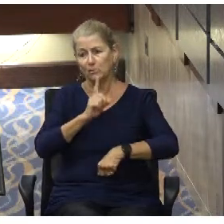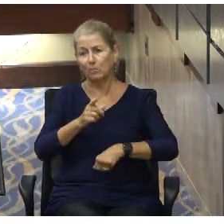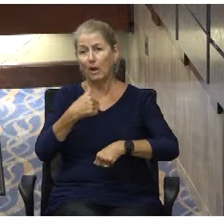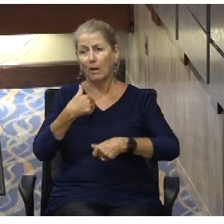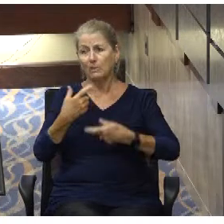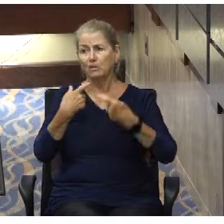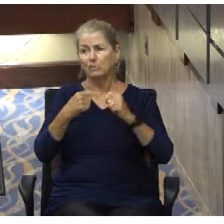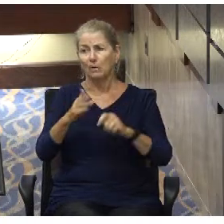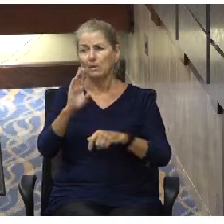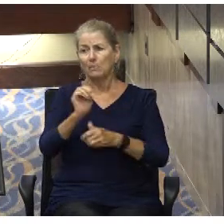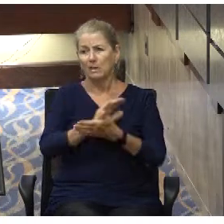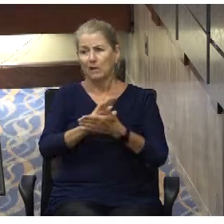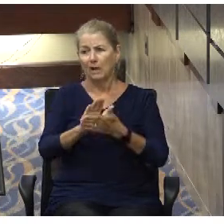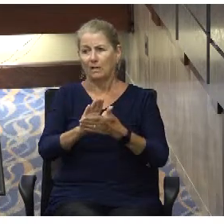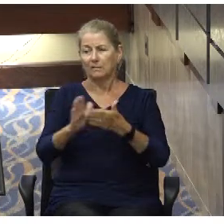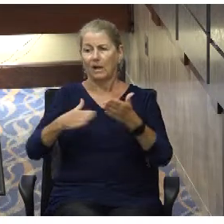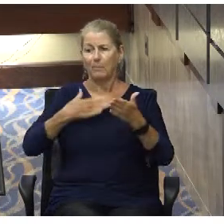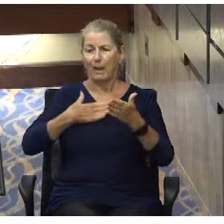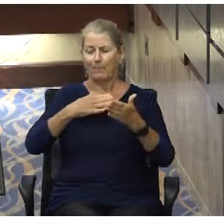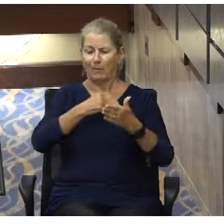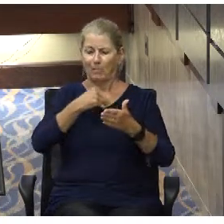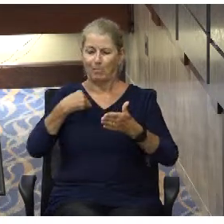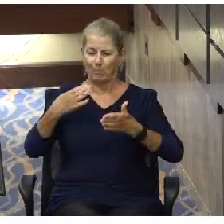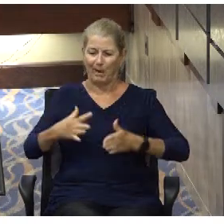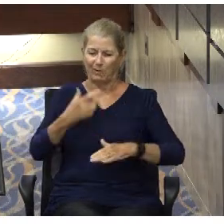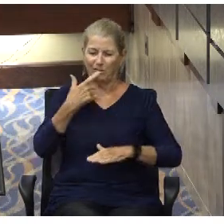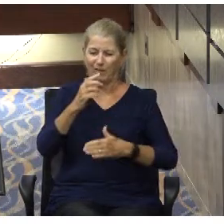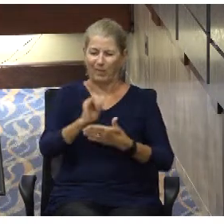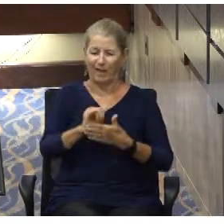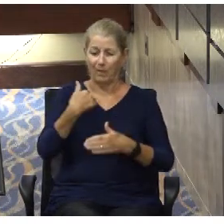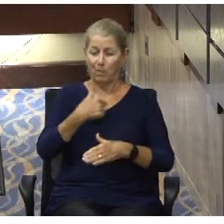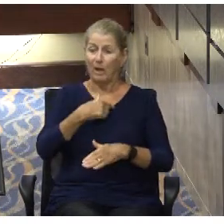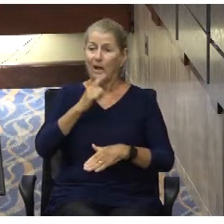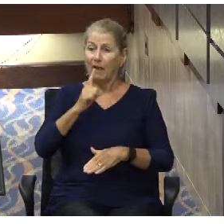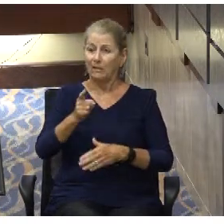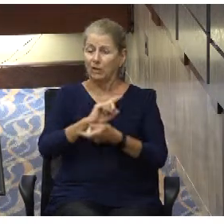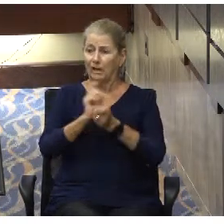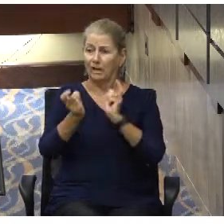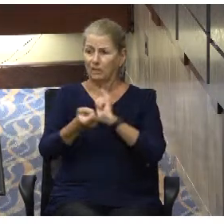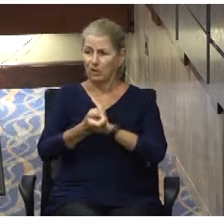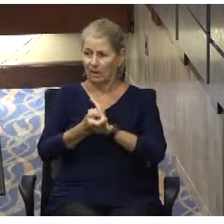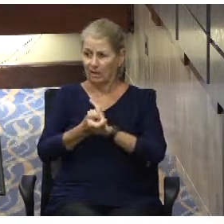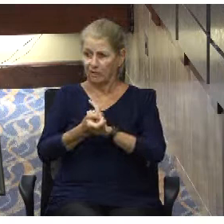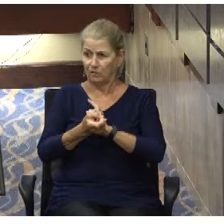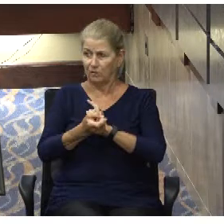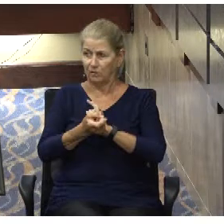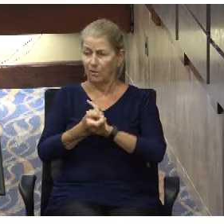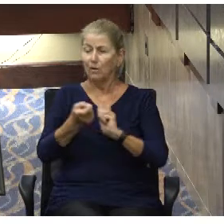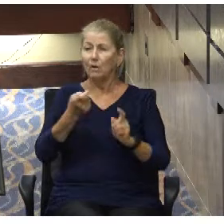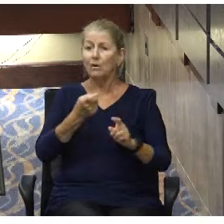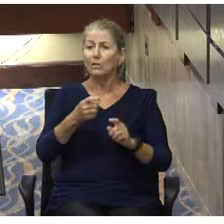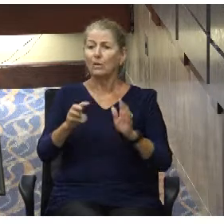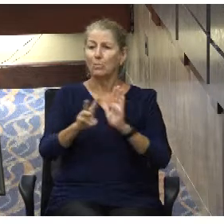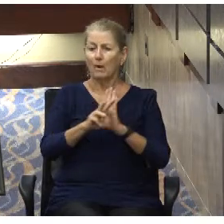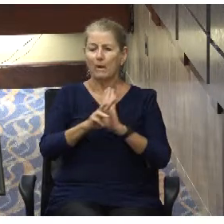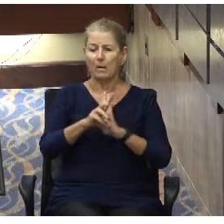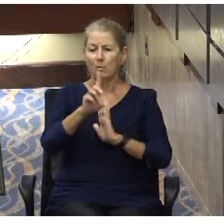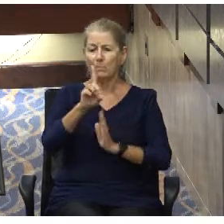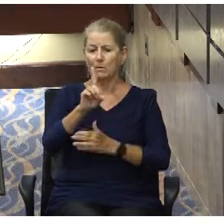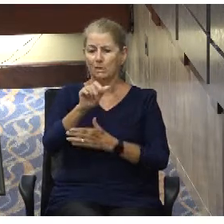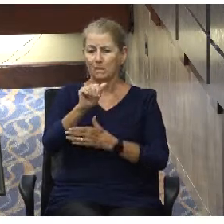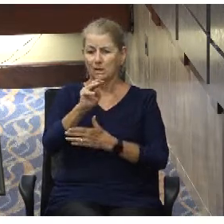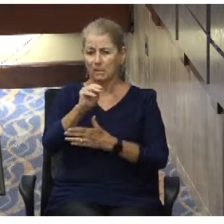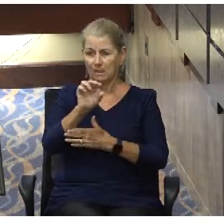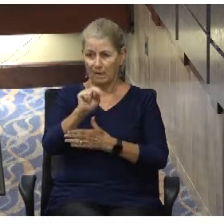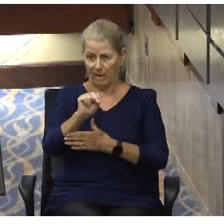nice, and I'm glad the mayor did say that. We actually have changed our liquidated damage structure to be more of a disincentive. Okay.